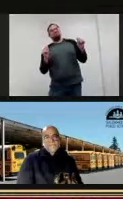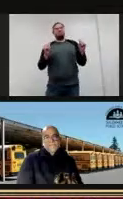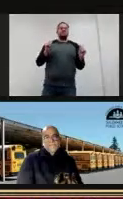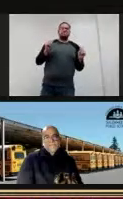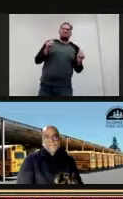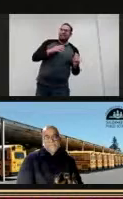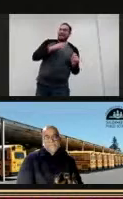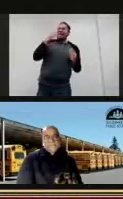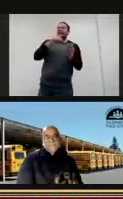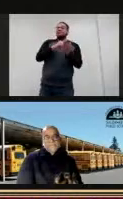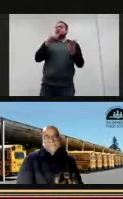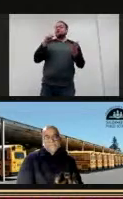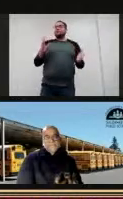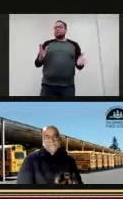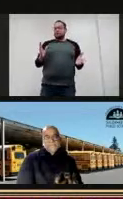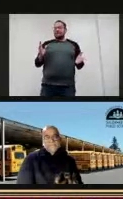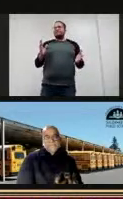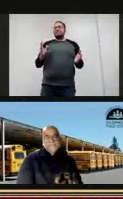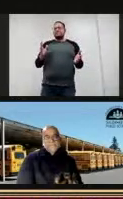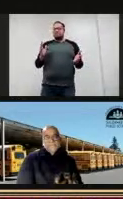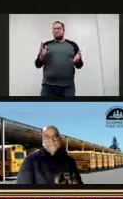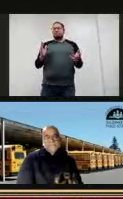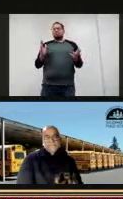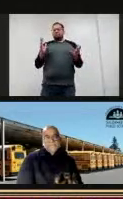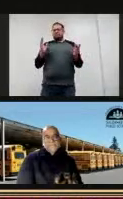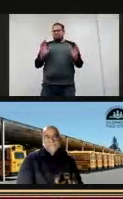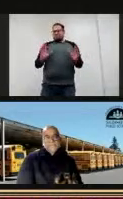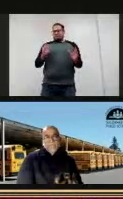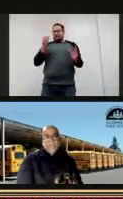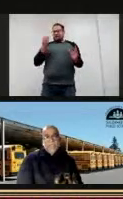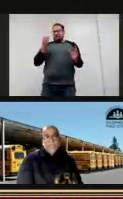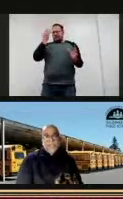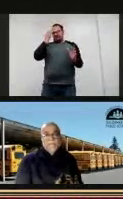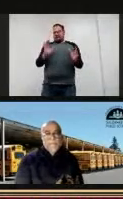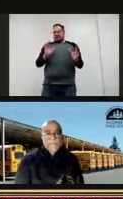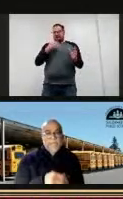and students. Wait, I don't know. I'm